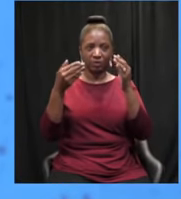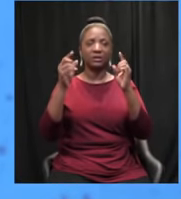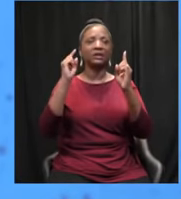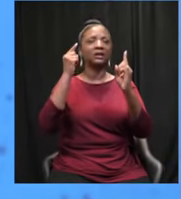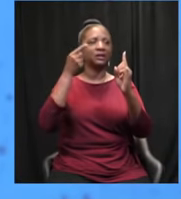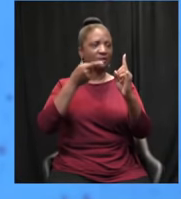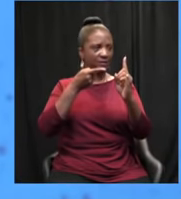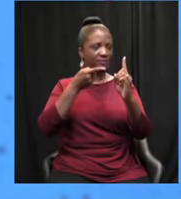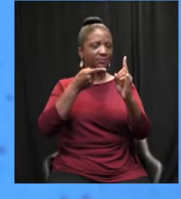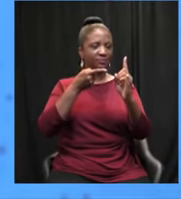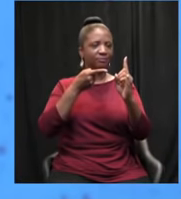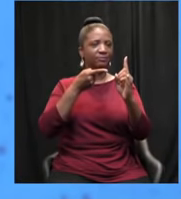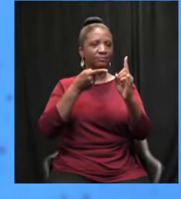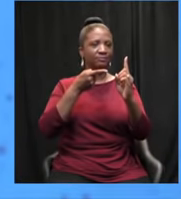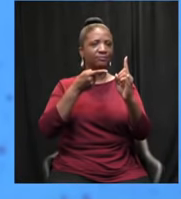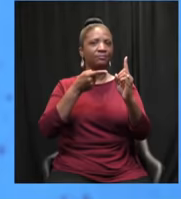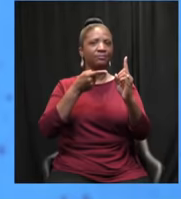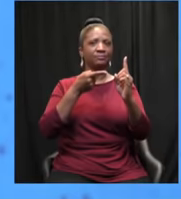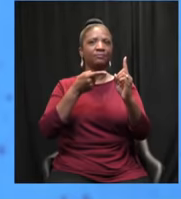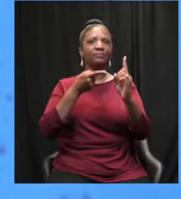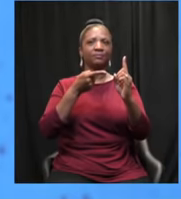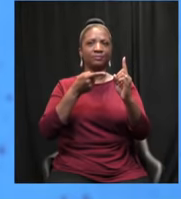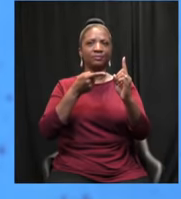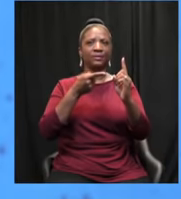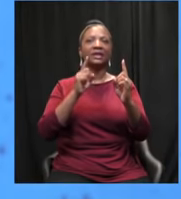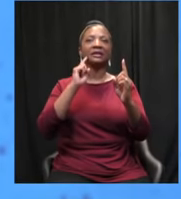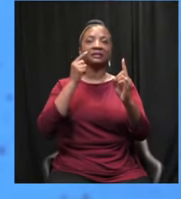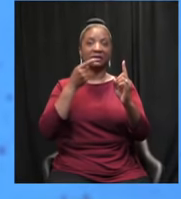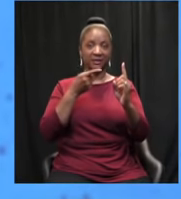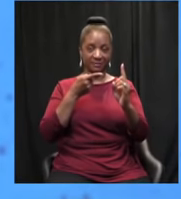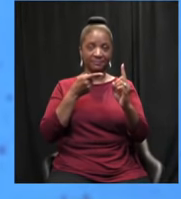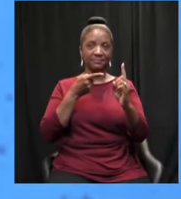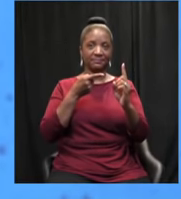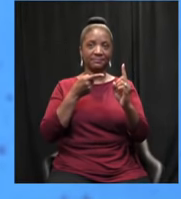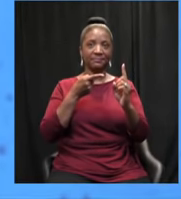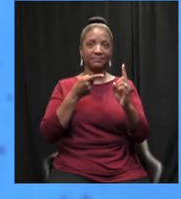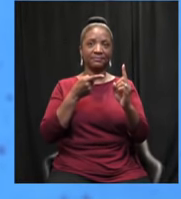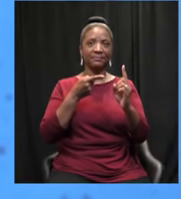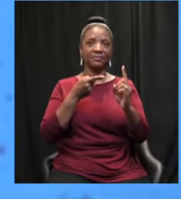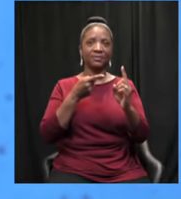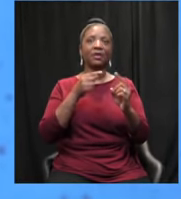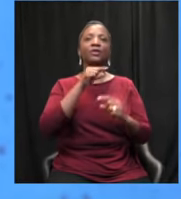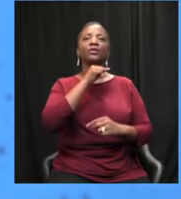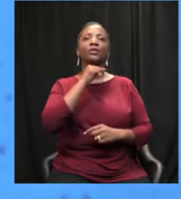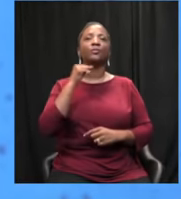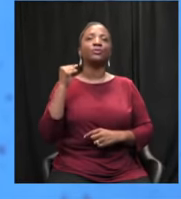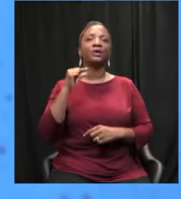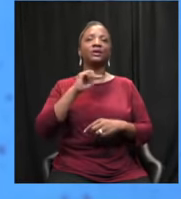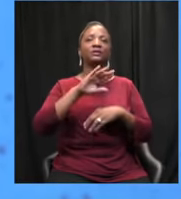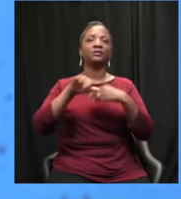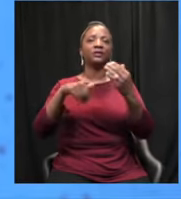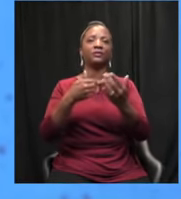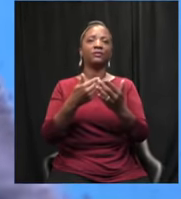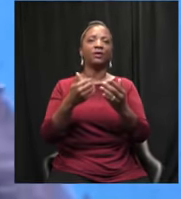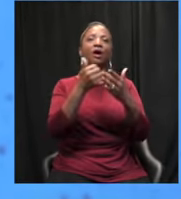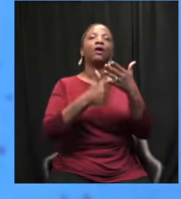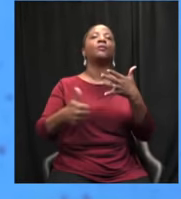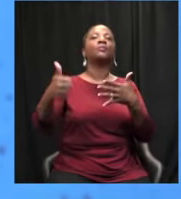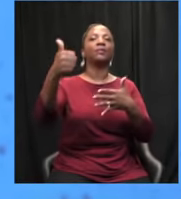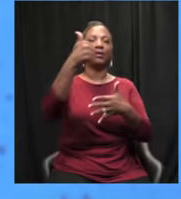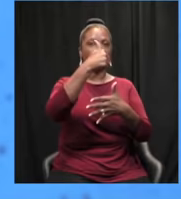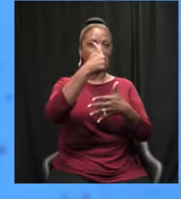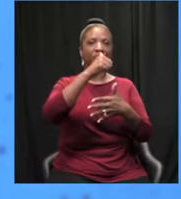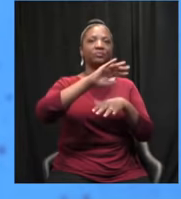that is the center. It's him. It's him. It is him. It is him that is the priest of all priests. It is him that is the king of